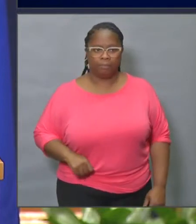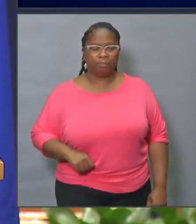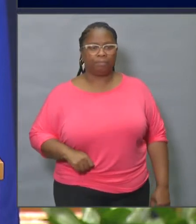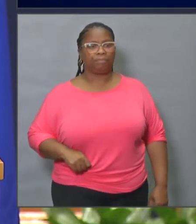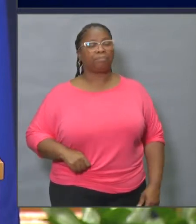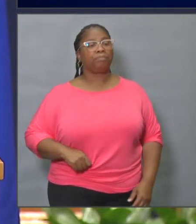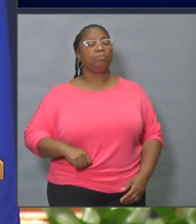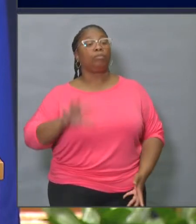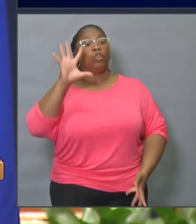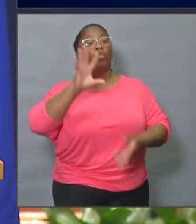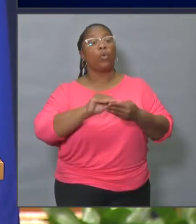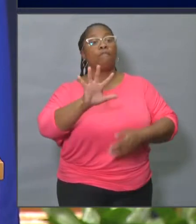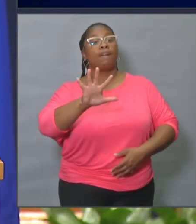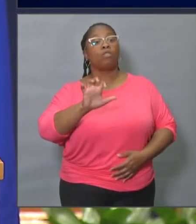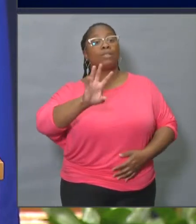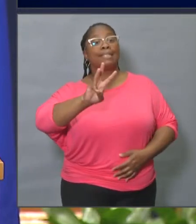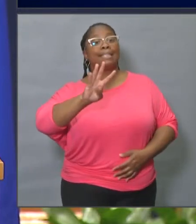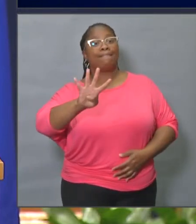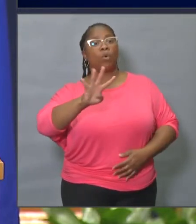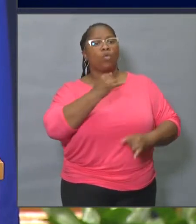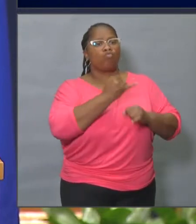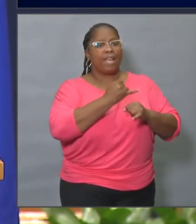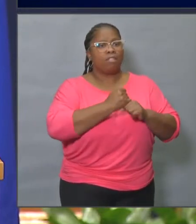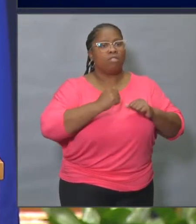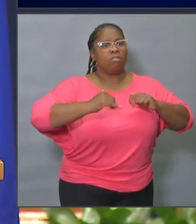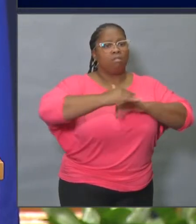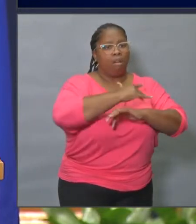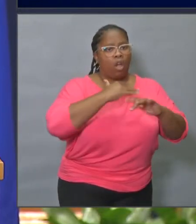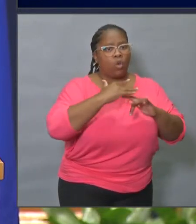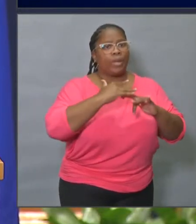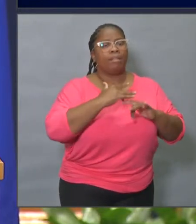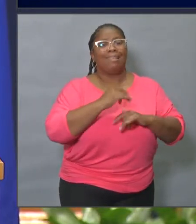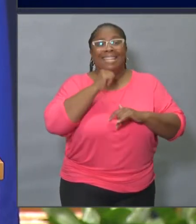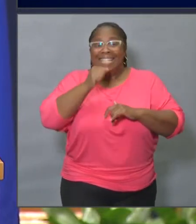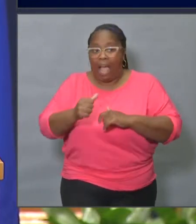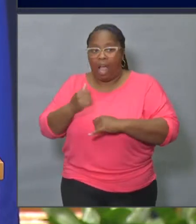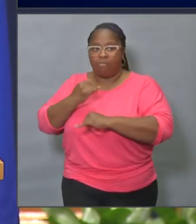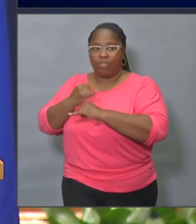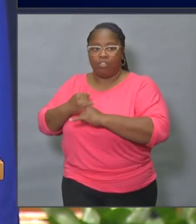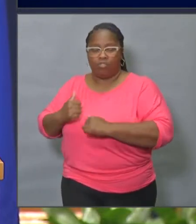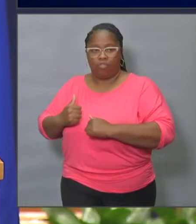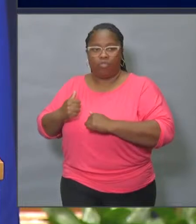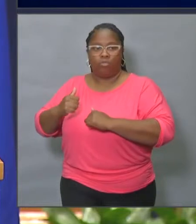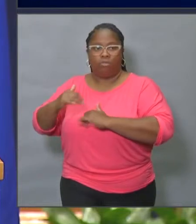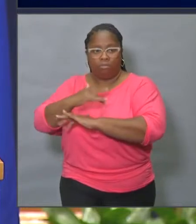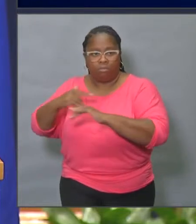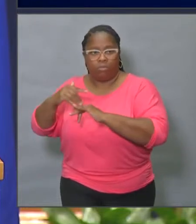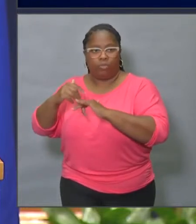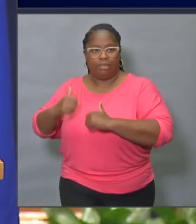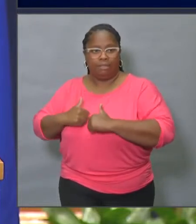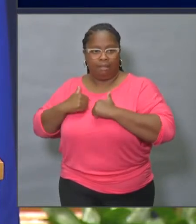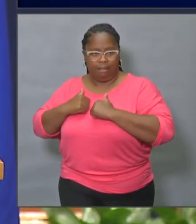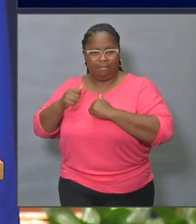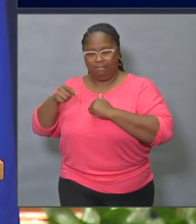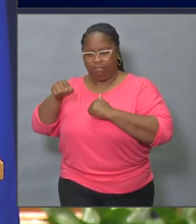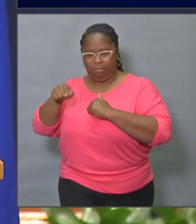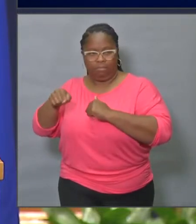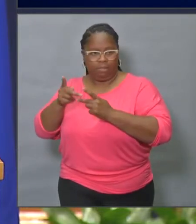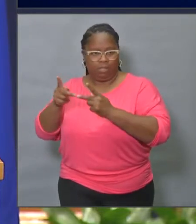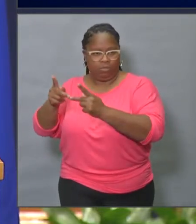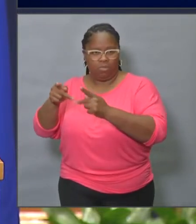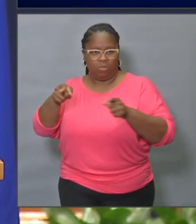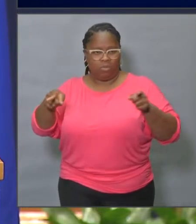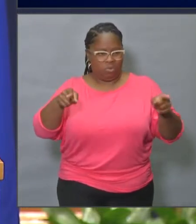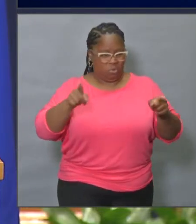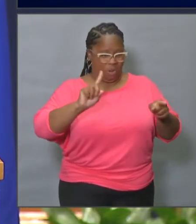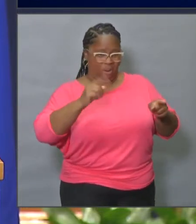of 564 residential congregate settings and non-residential settings with at least one confirmed or suspect case